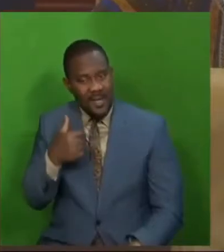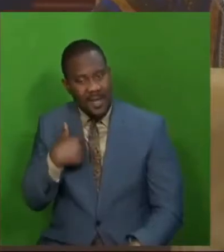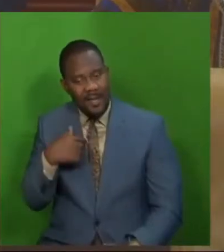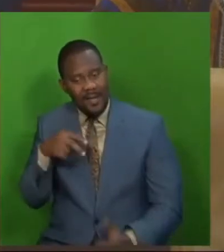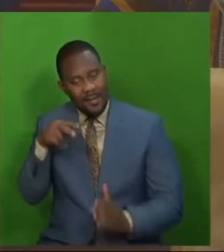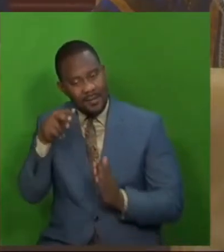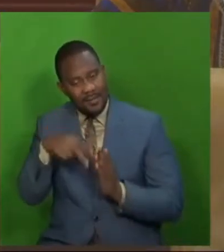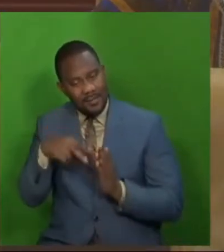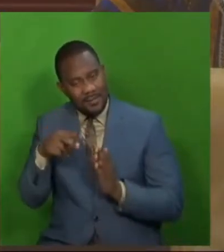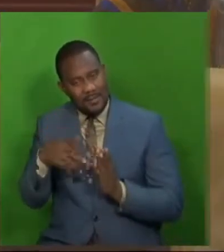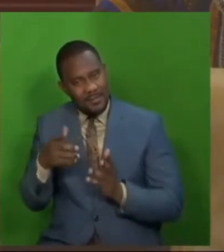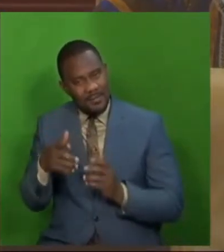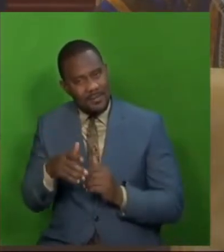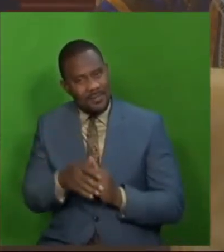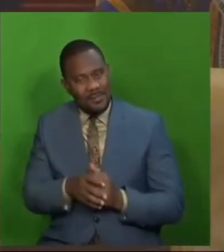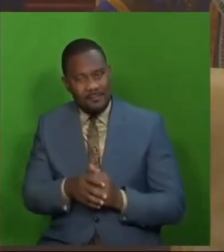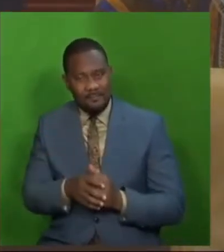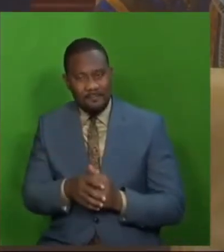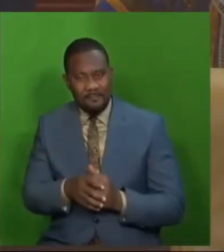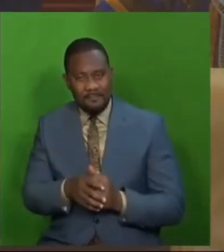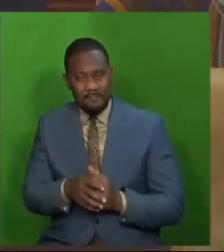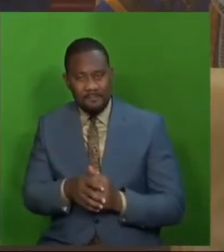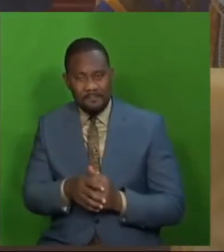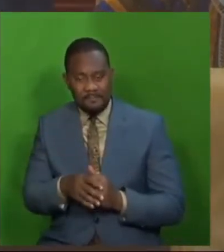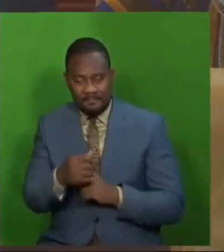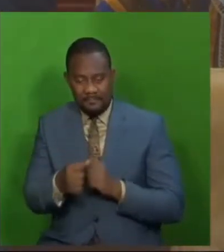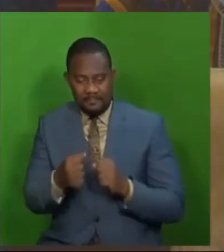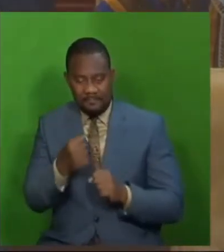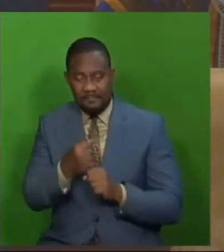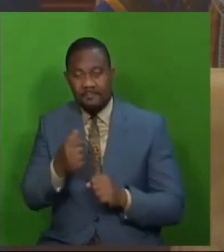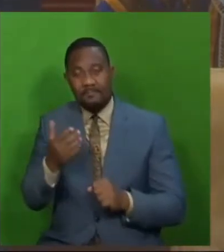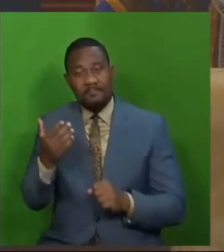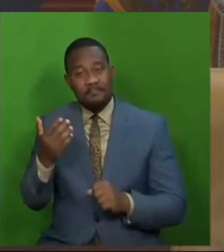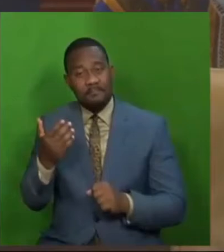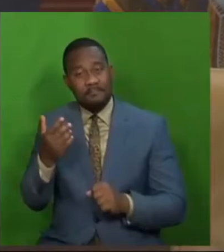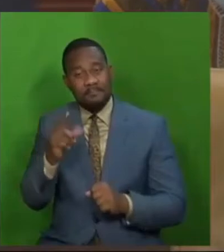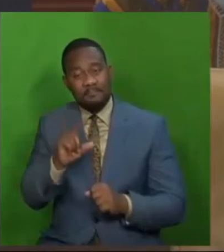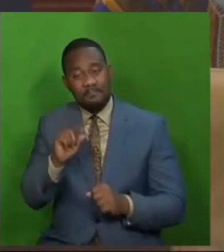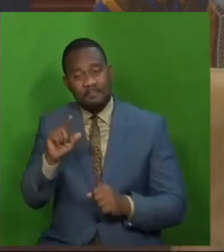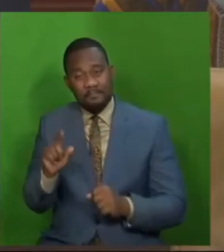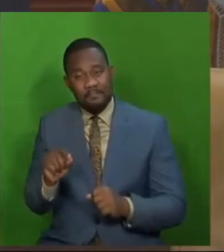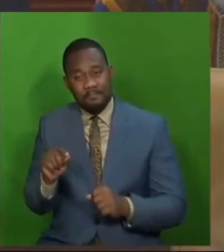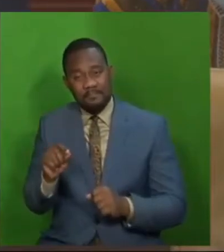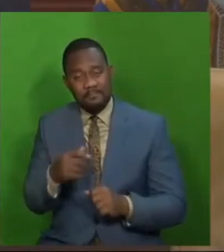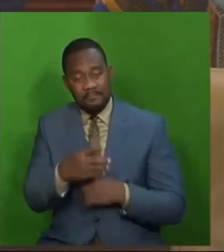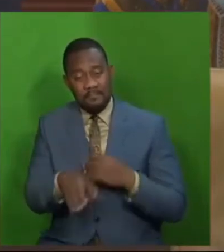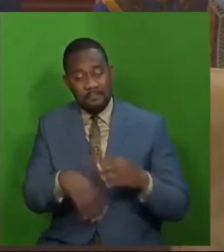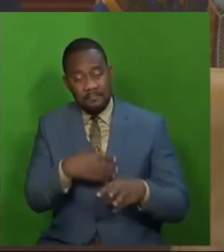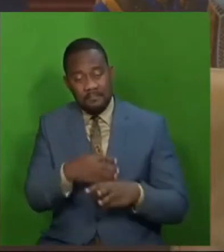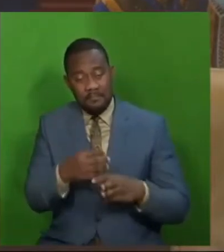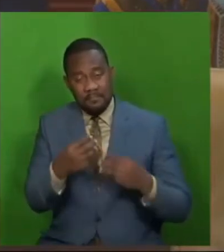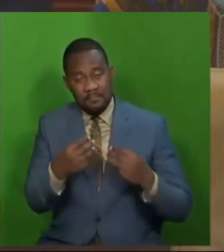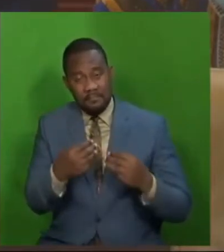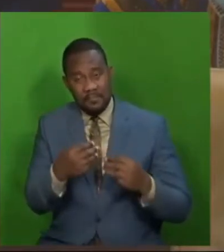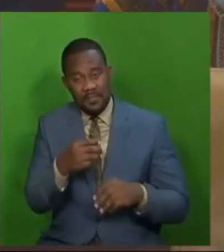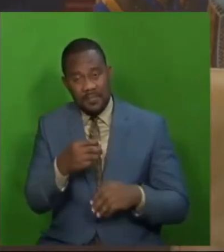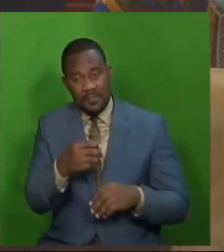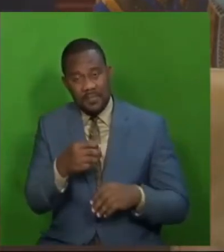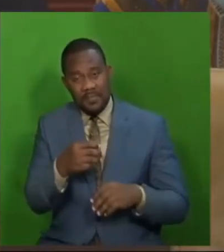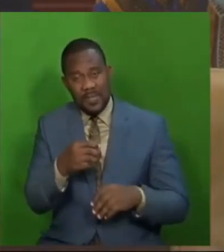it came out strongly that in 2020, the world market price of cocoa, the FOB price,